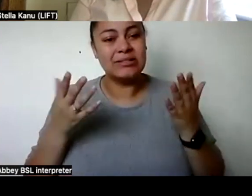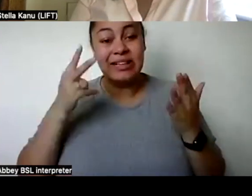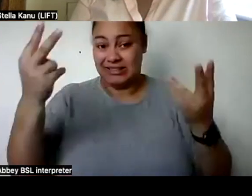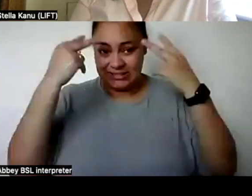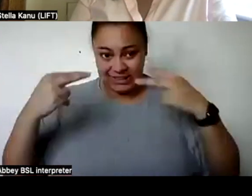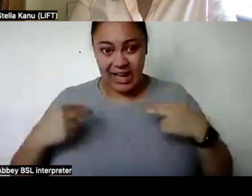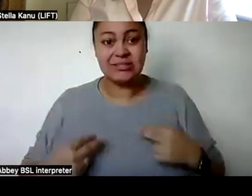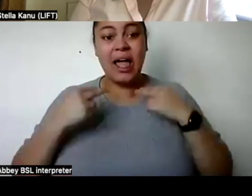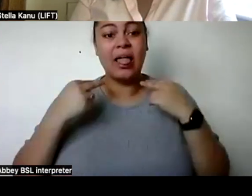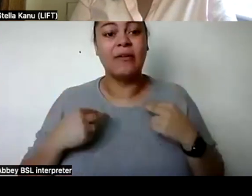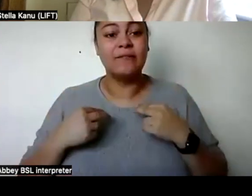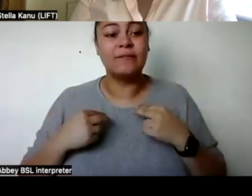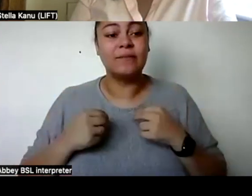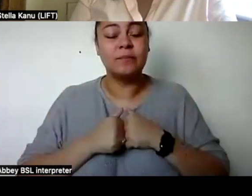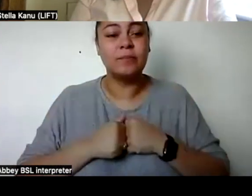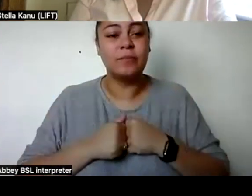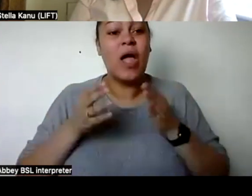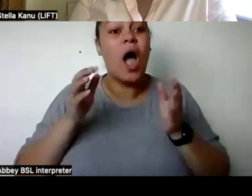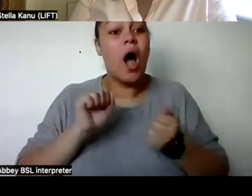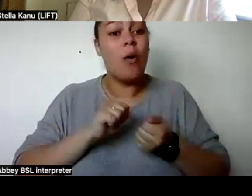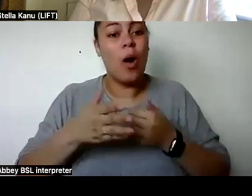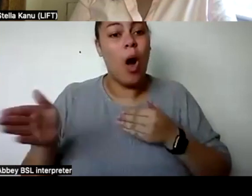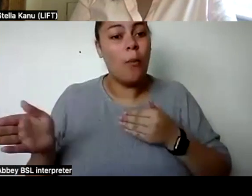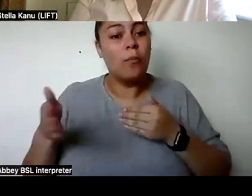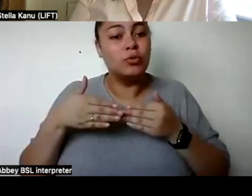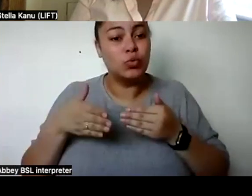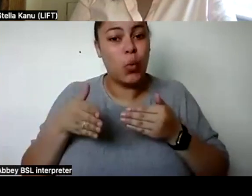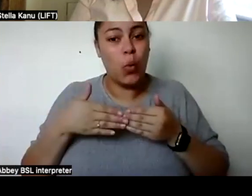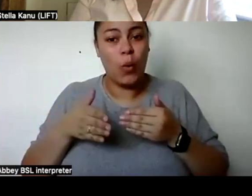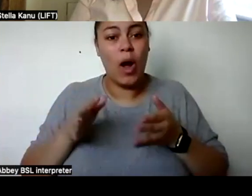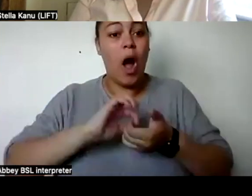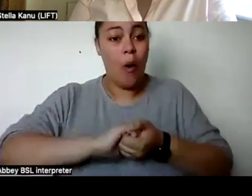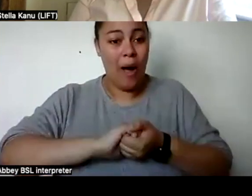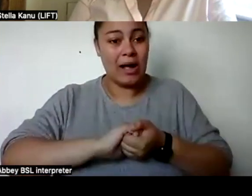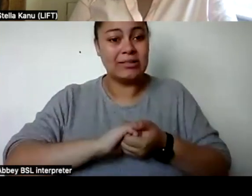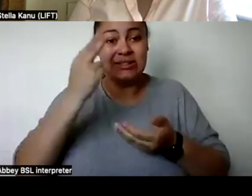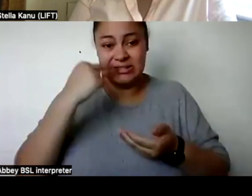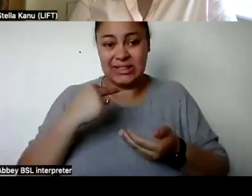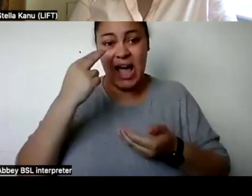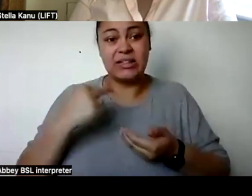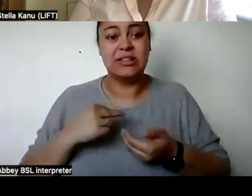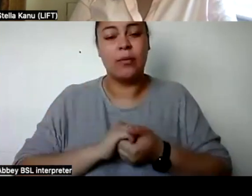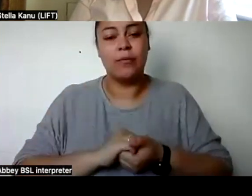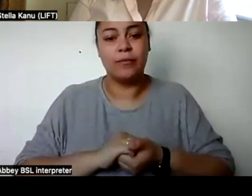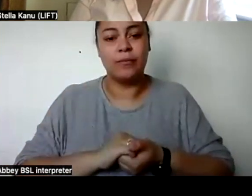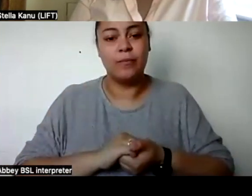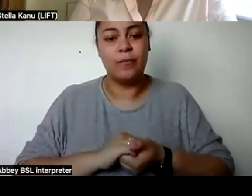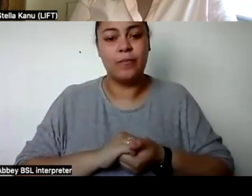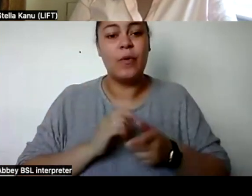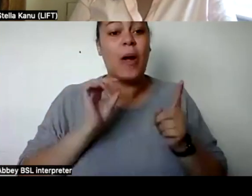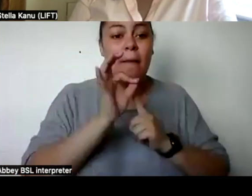ourselves, and hold open doors. So open doors, hold hands, see ourselves. And we applied